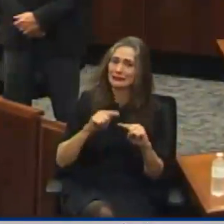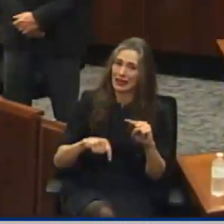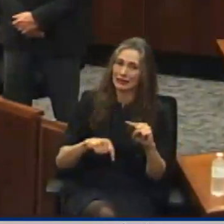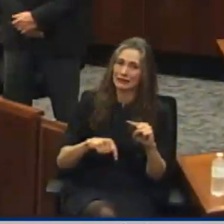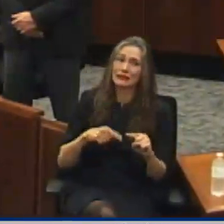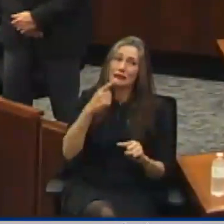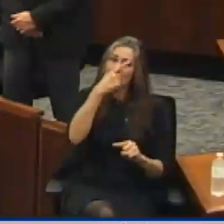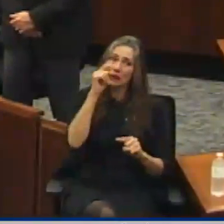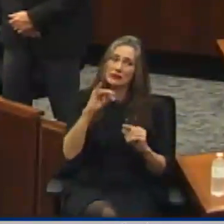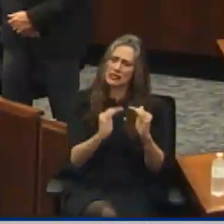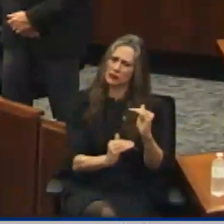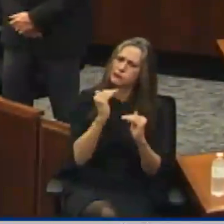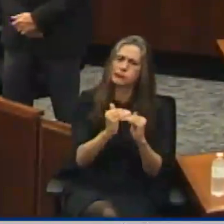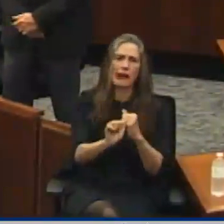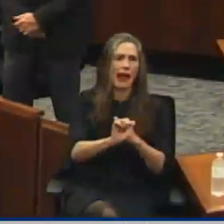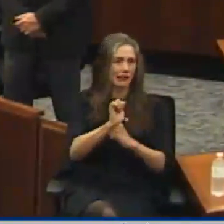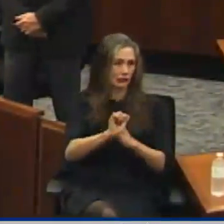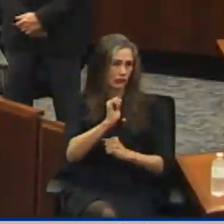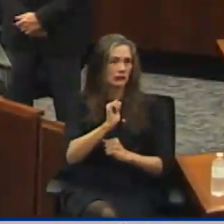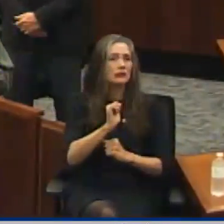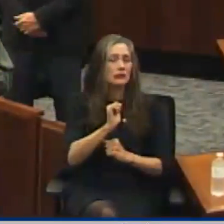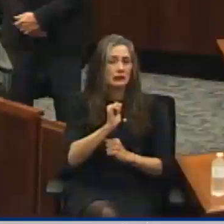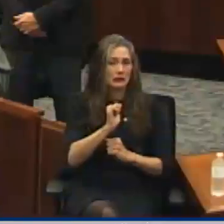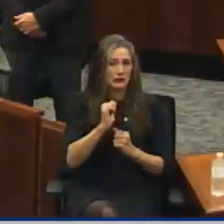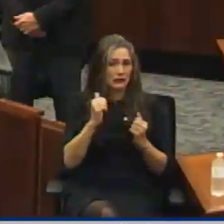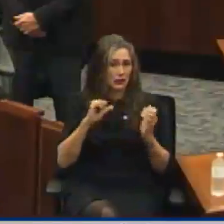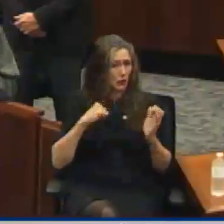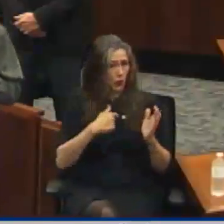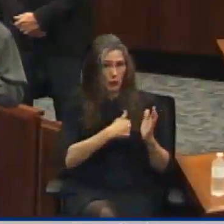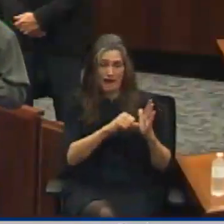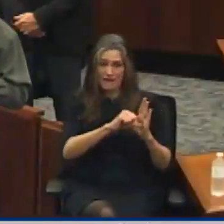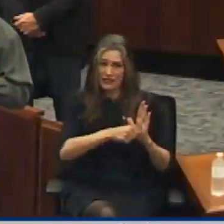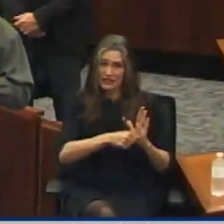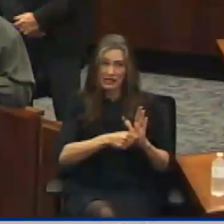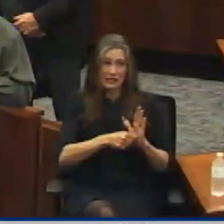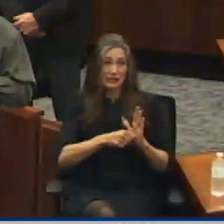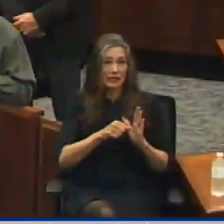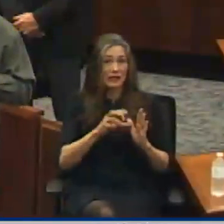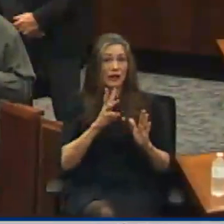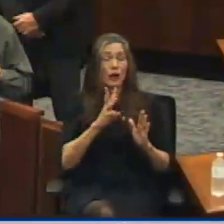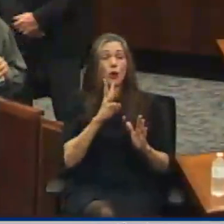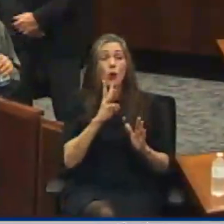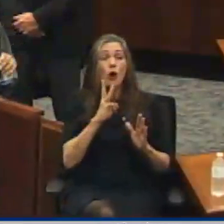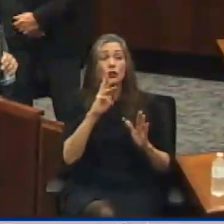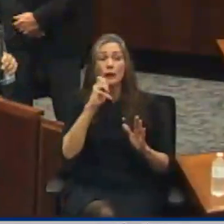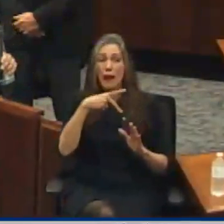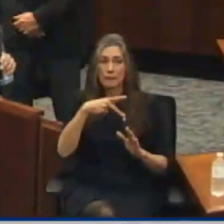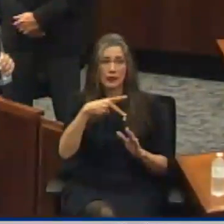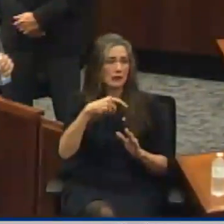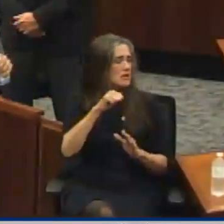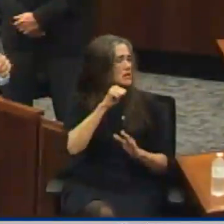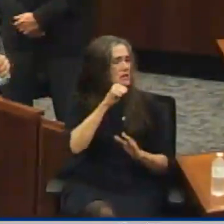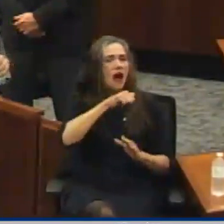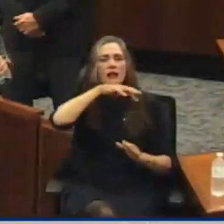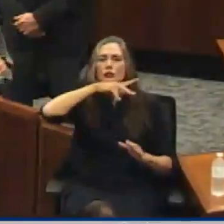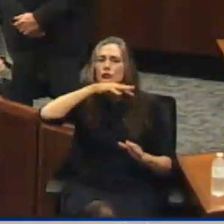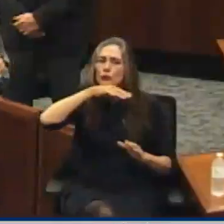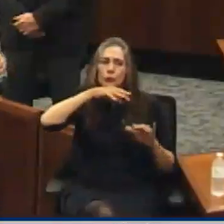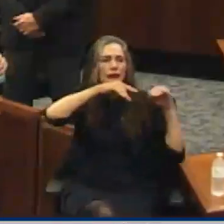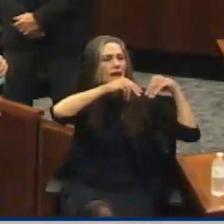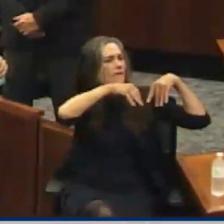used generally. The whole landscape and information on that really helped. And FEMA has already agreed to review those insurance rate maps